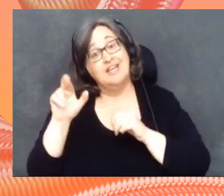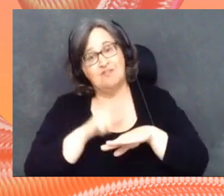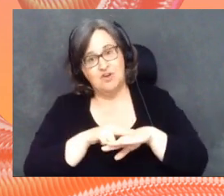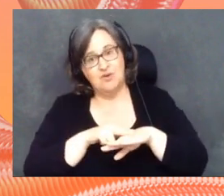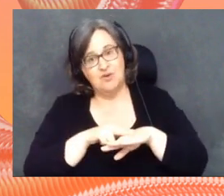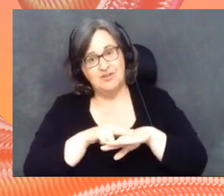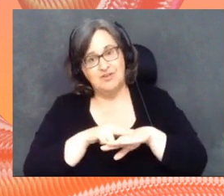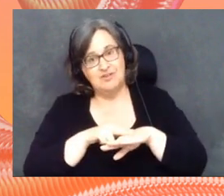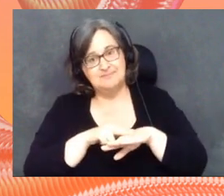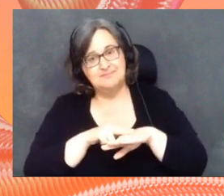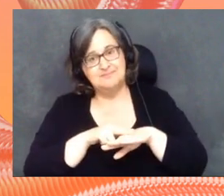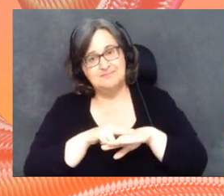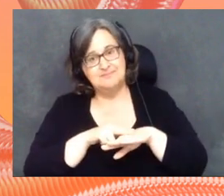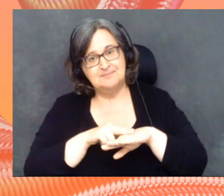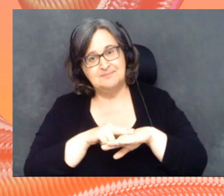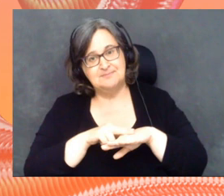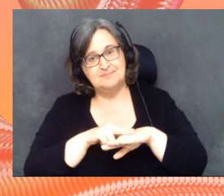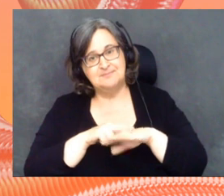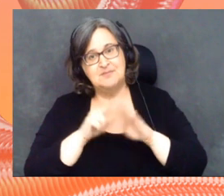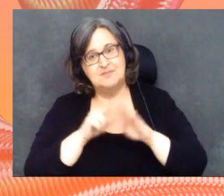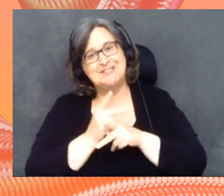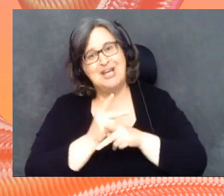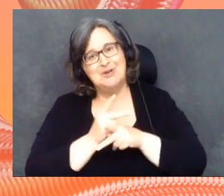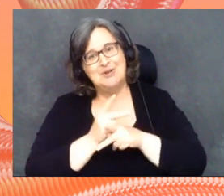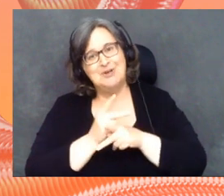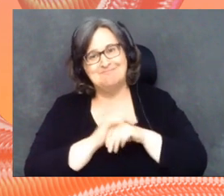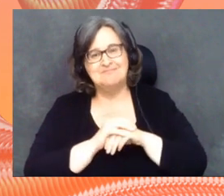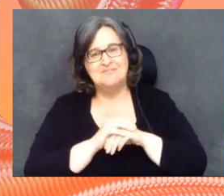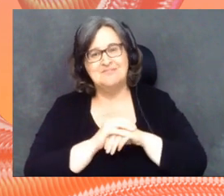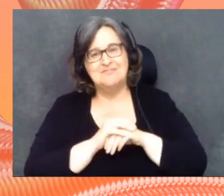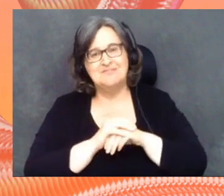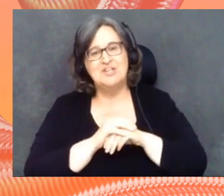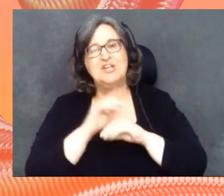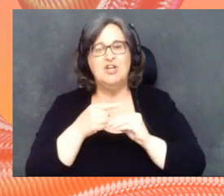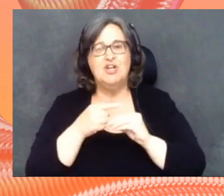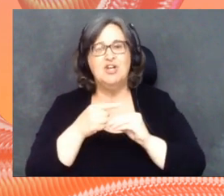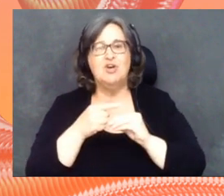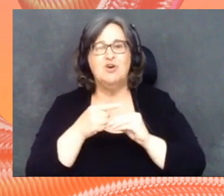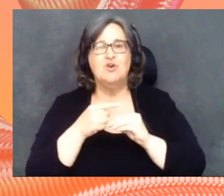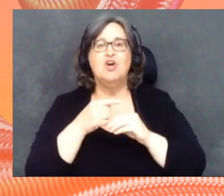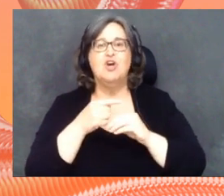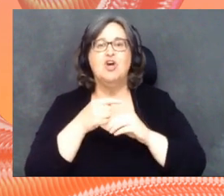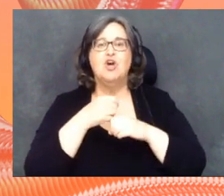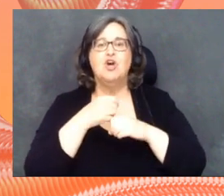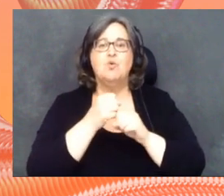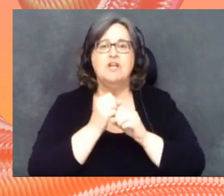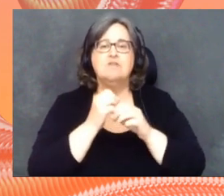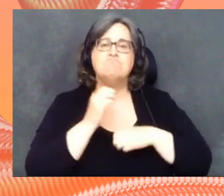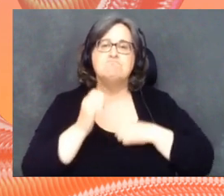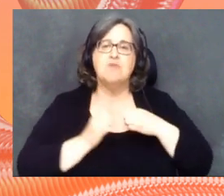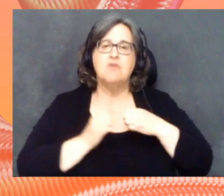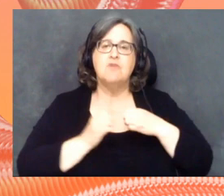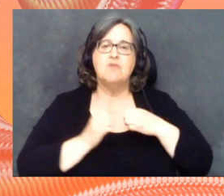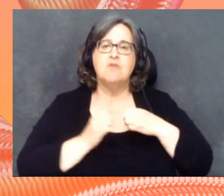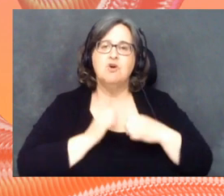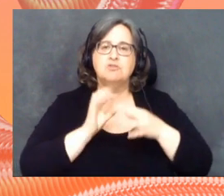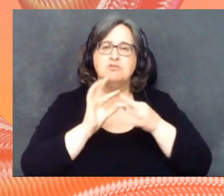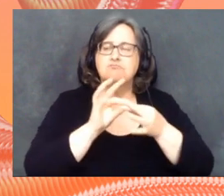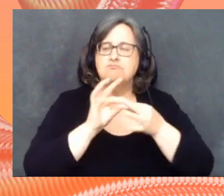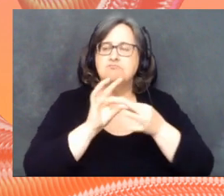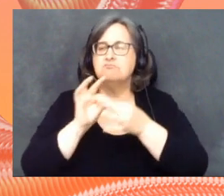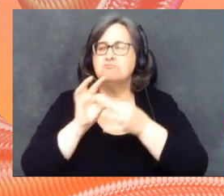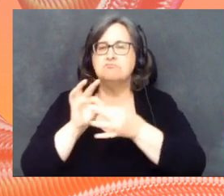all about care. It's about creating emotional connections. It's about creating